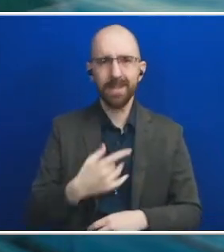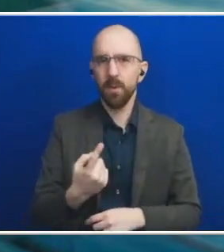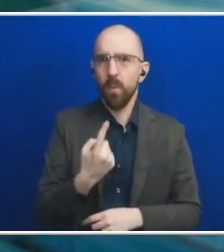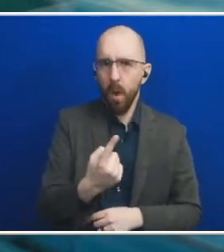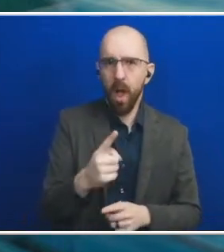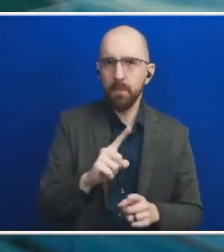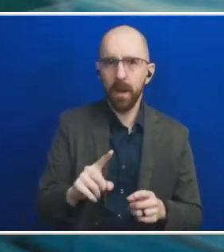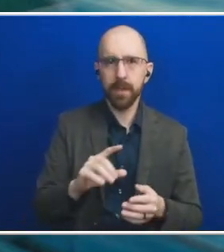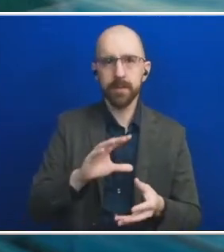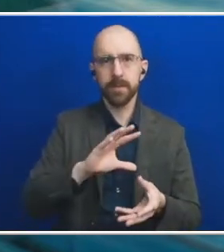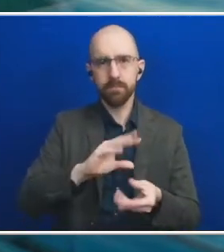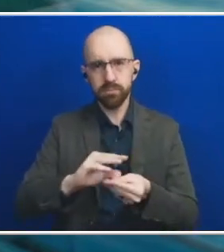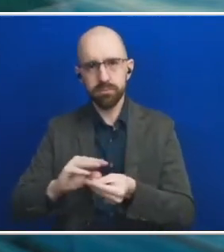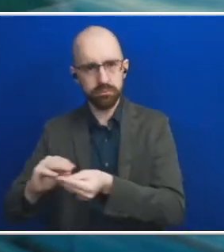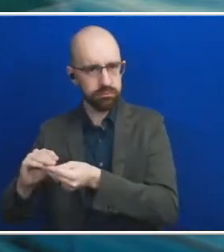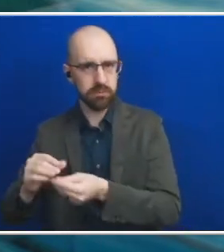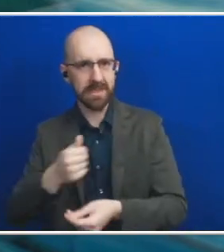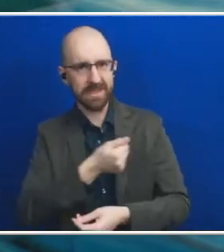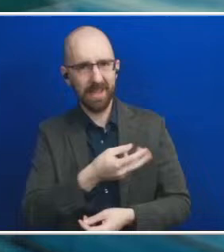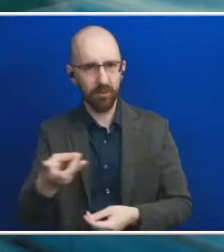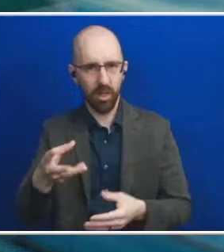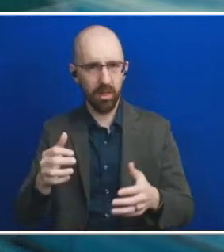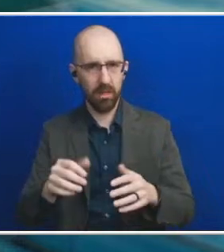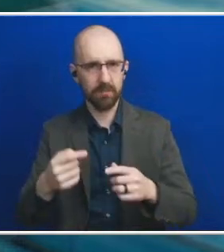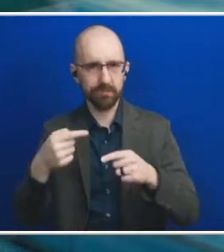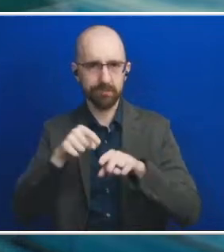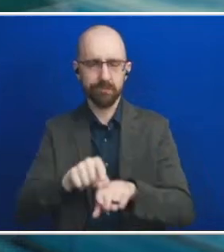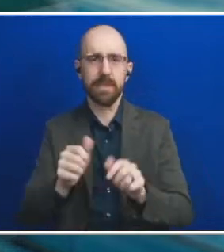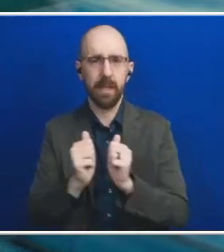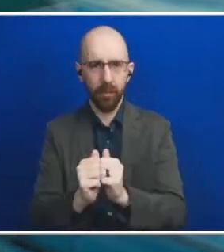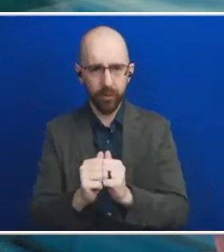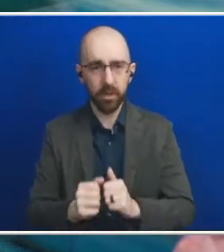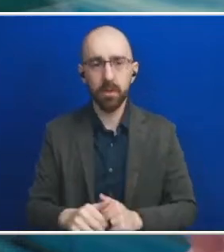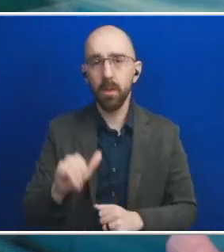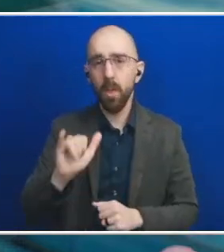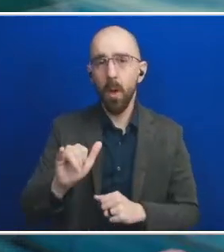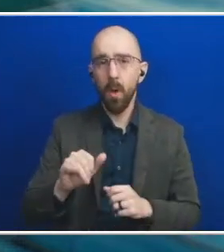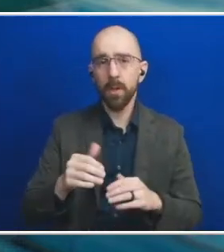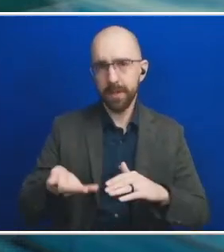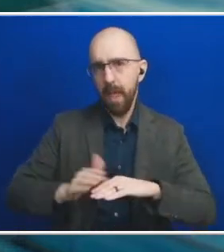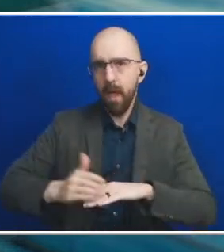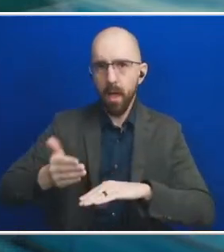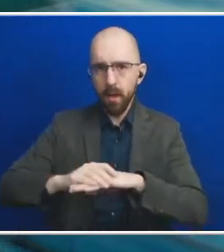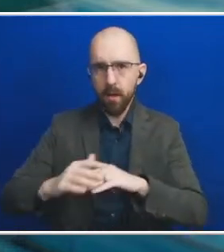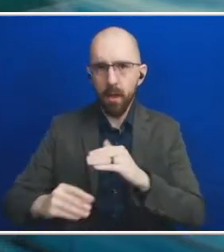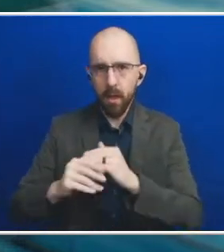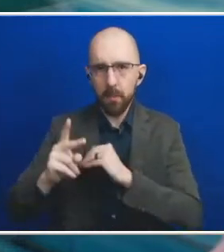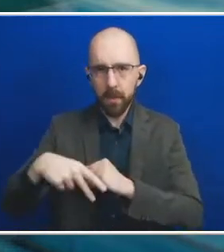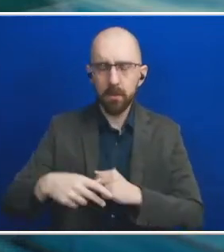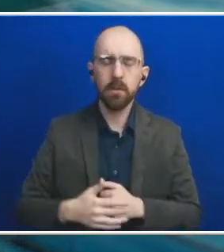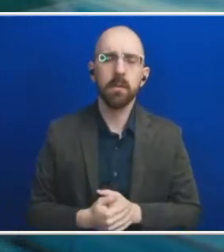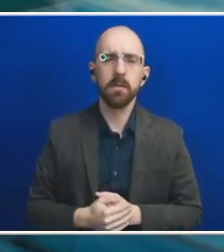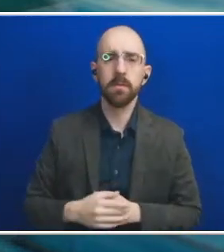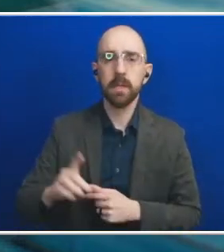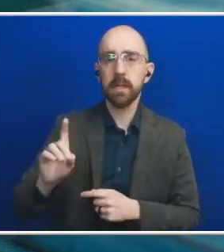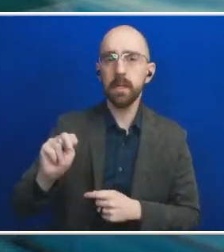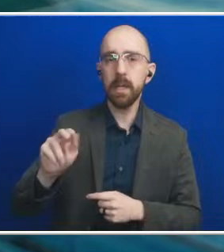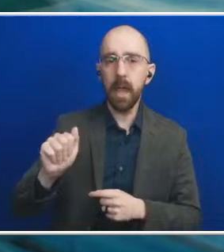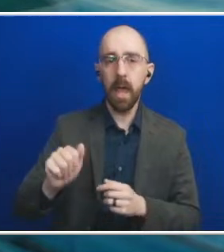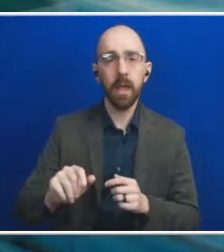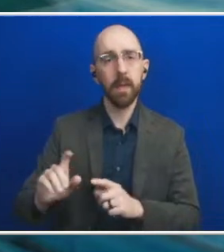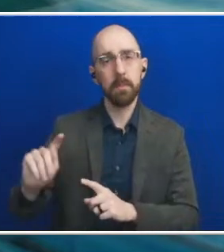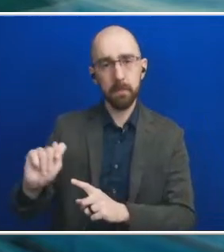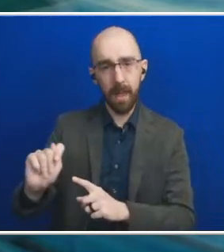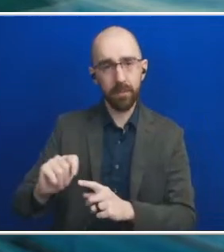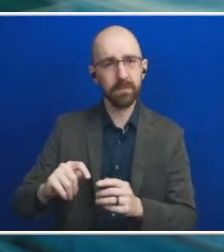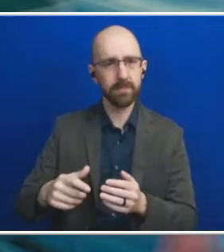genetic defects. And so those defects add up. The DNA stool studies test for those